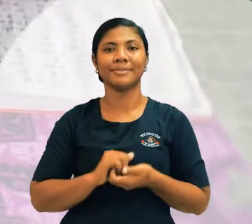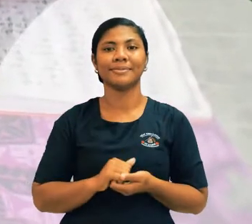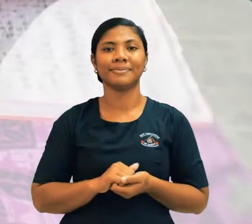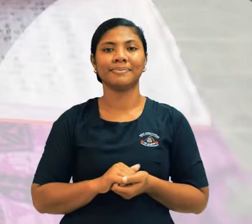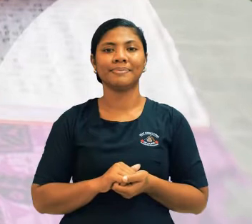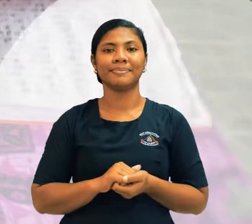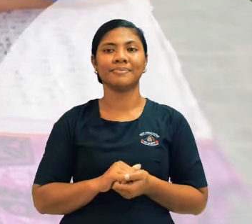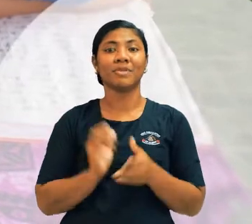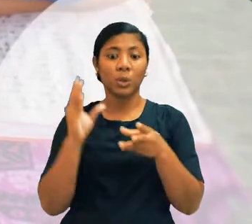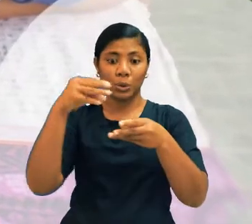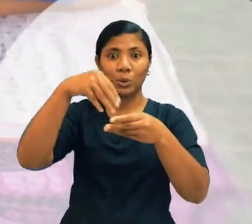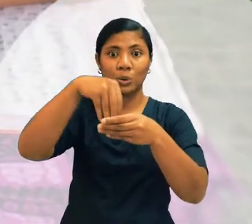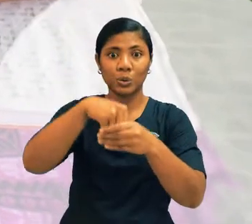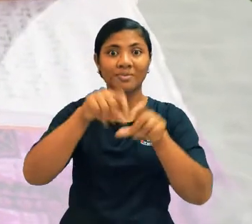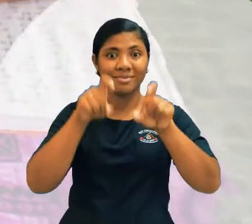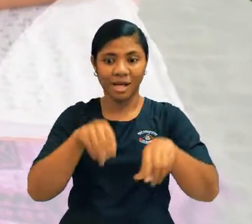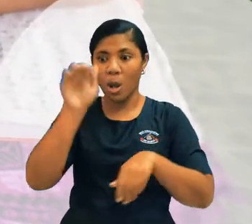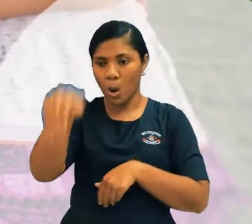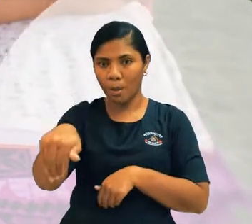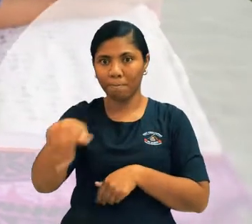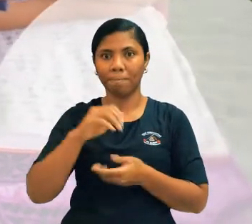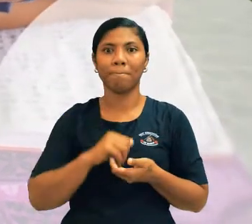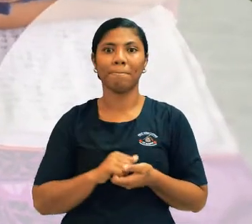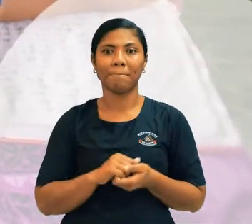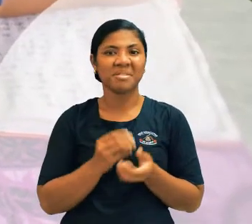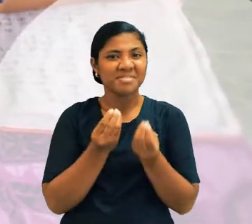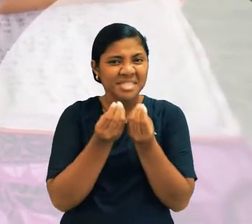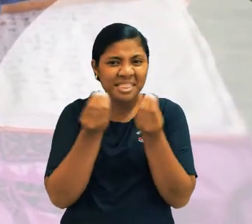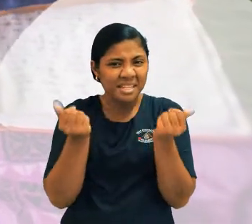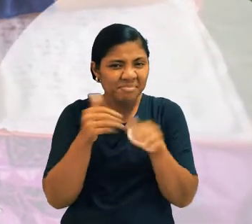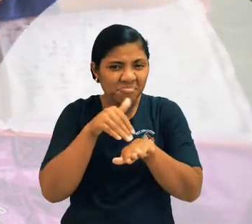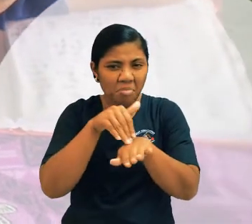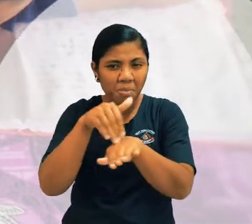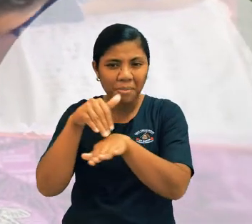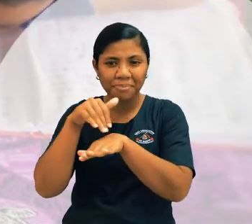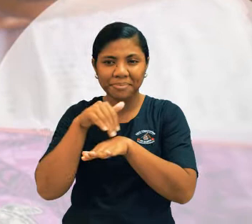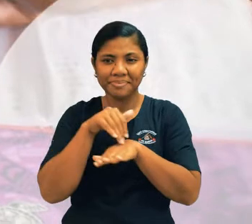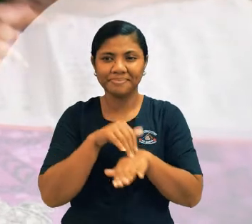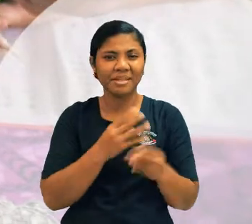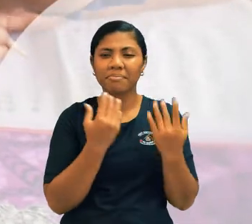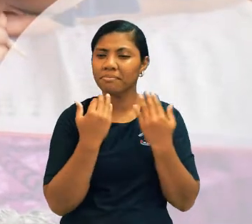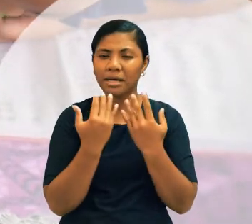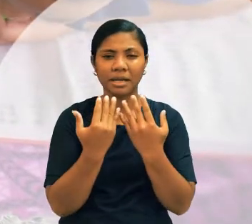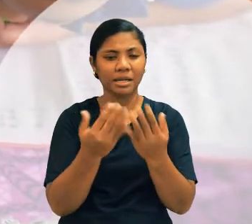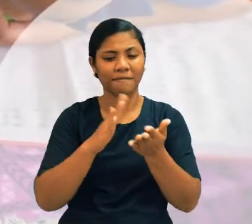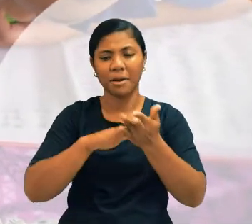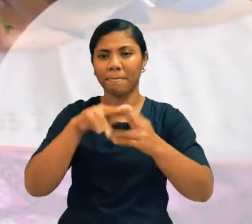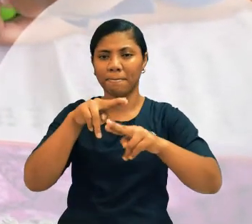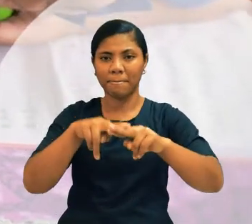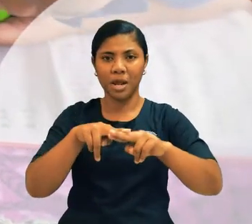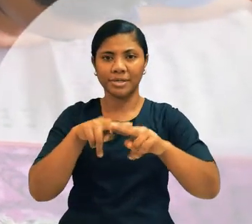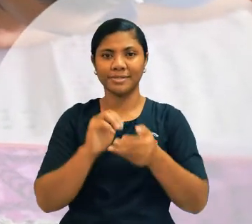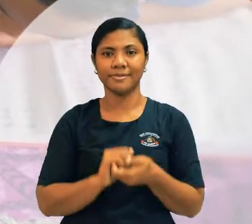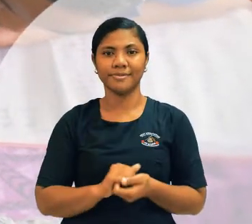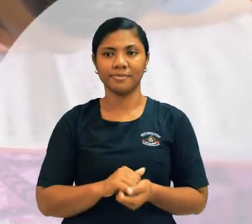many parents, including Simi, with 3% of the population aged 15 and older holding the first degree or higher in the last